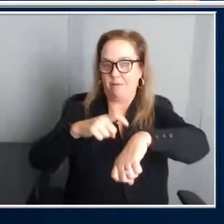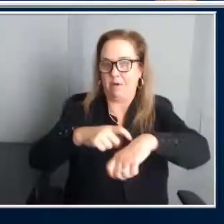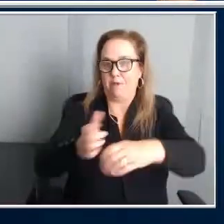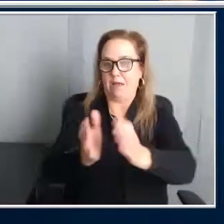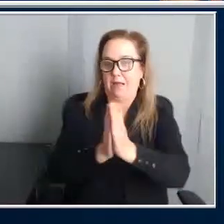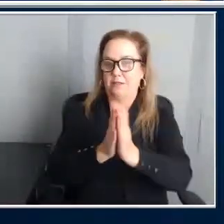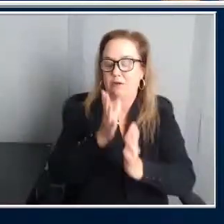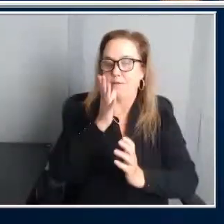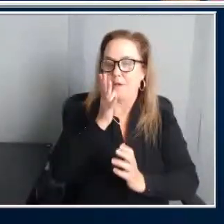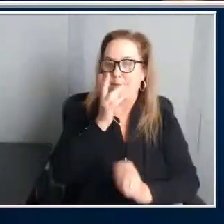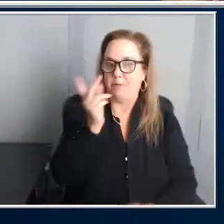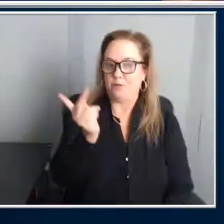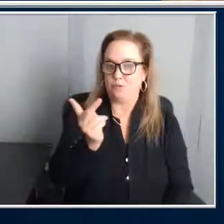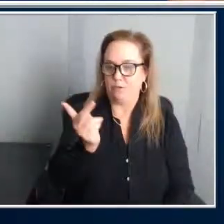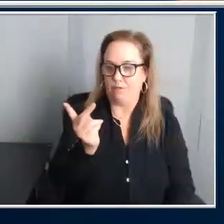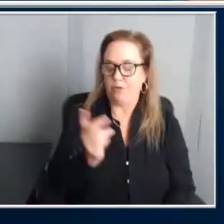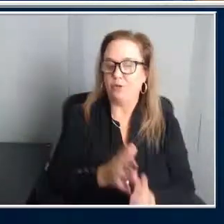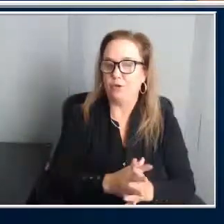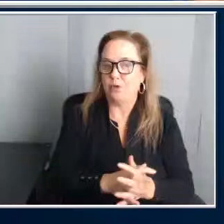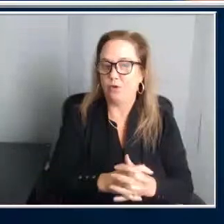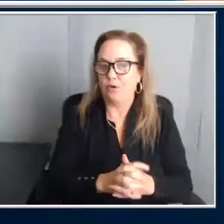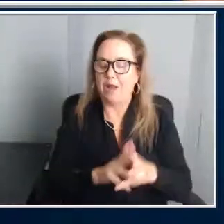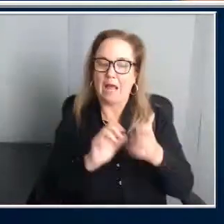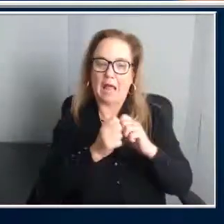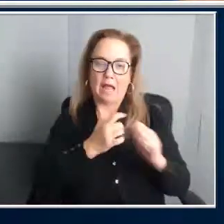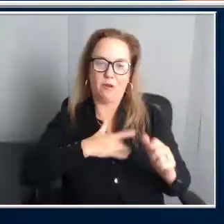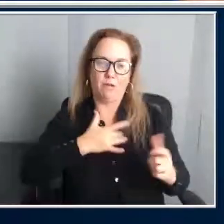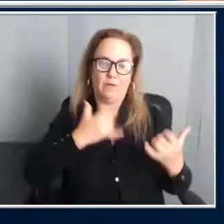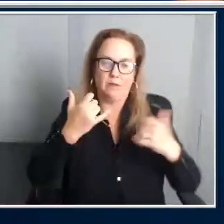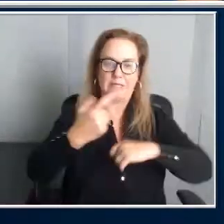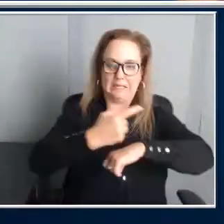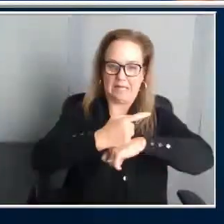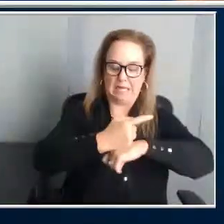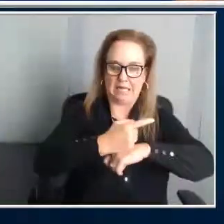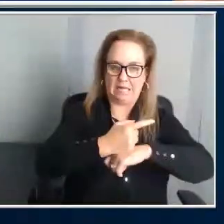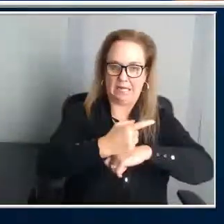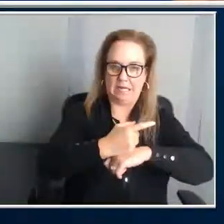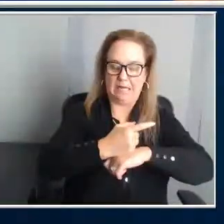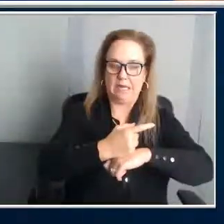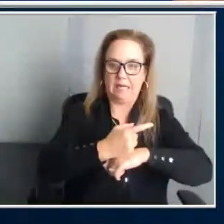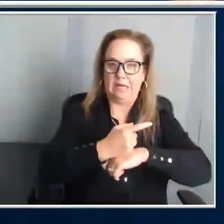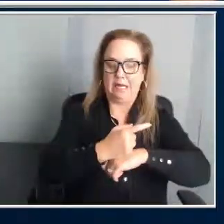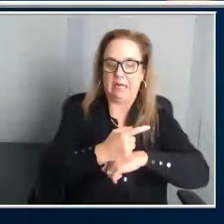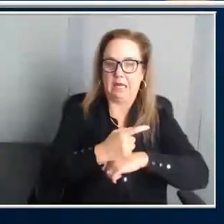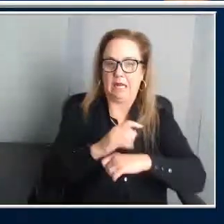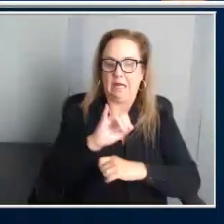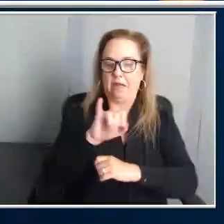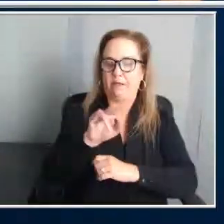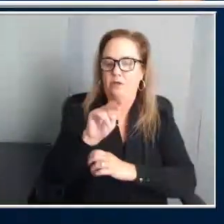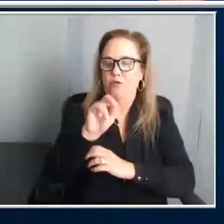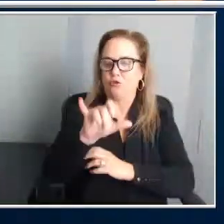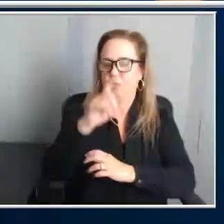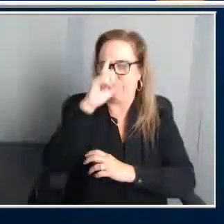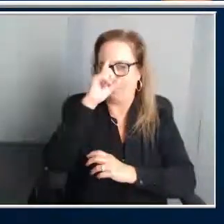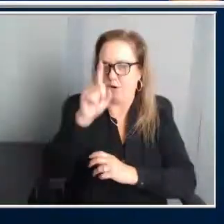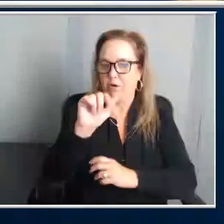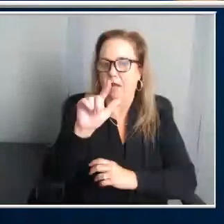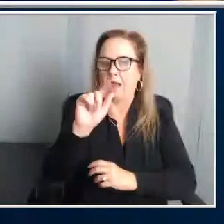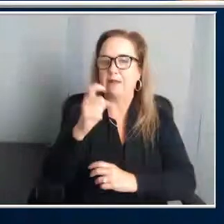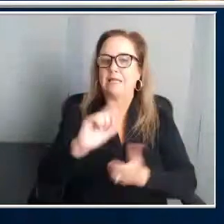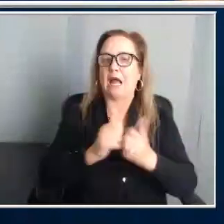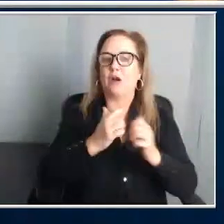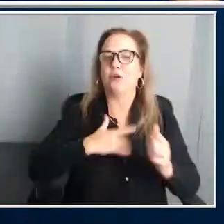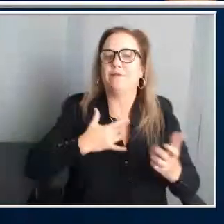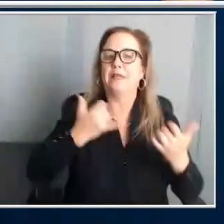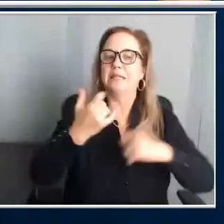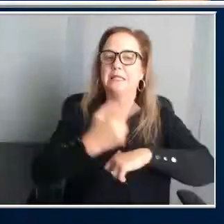mom, how do you feel today, and what has this journey been like for you? Alex, I'll start with you. How are you feeling today?